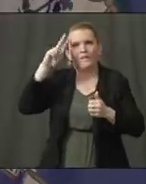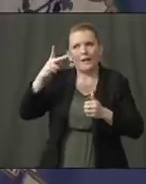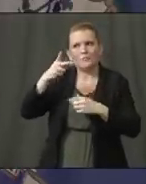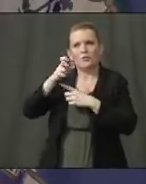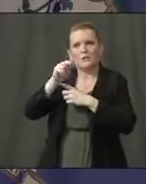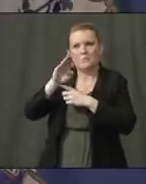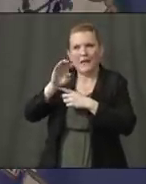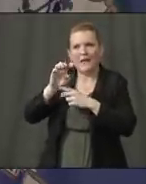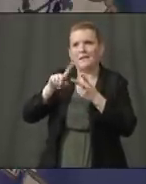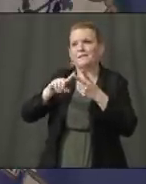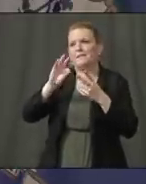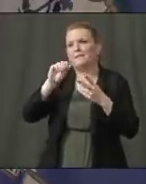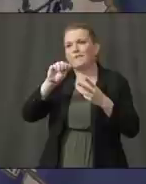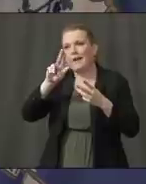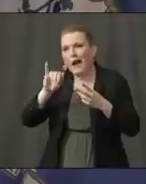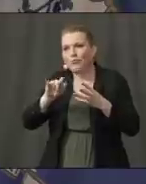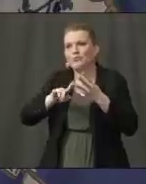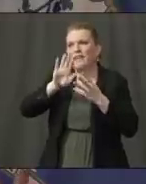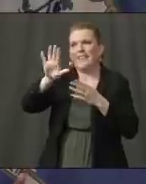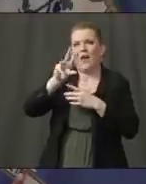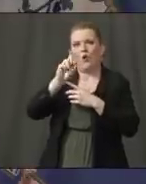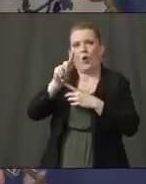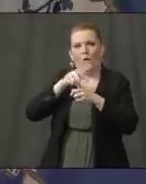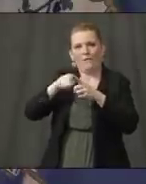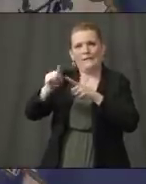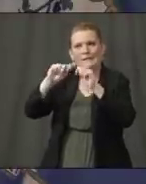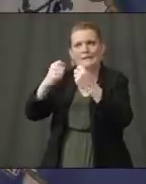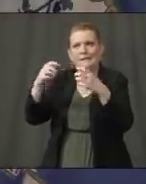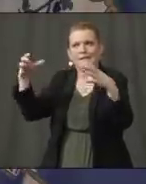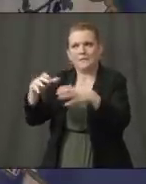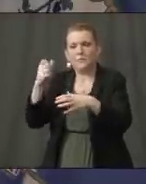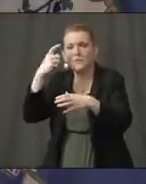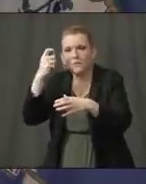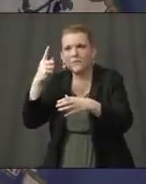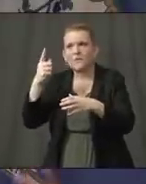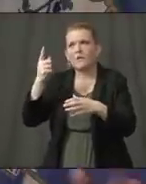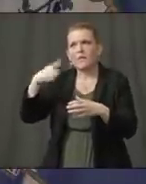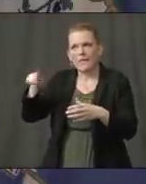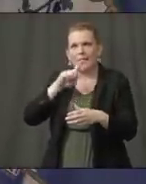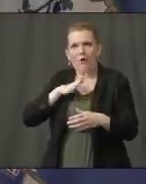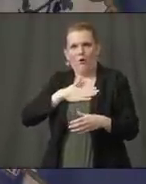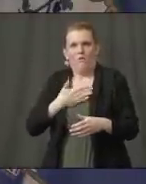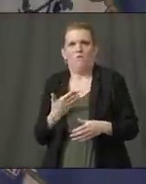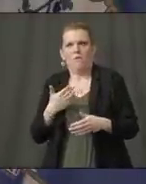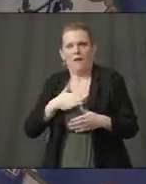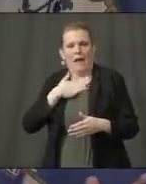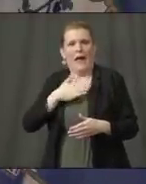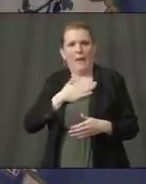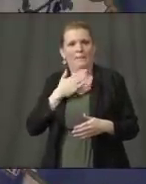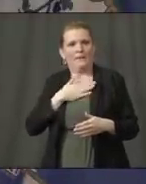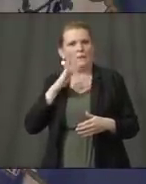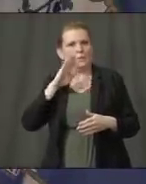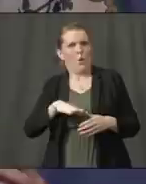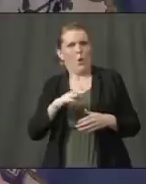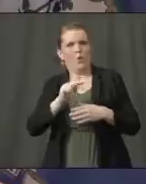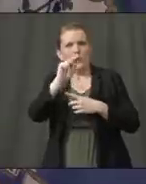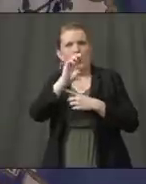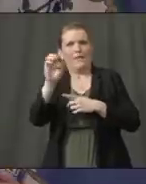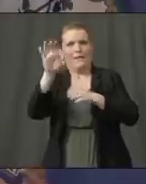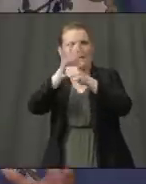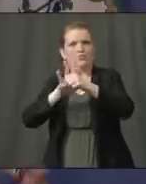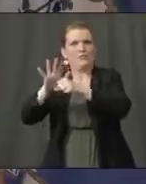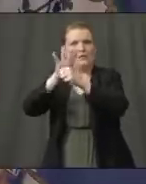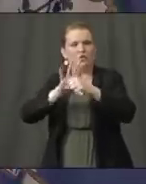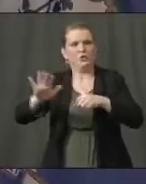welcome the fact that the Northeast states are taking the lead on this collaborative process. They urged other states in the country, and they're beginning to do